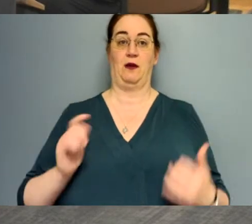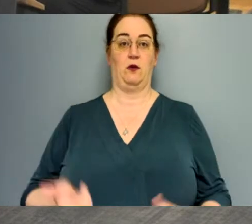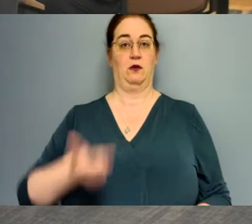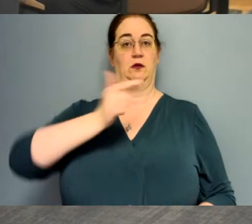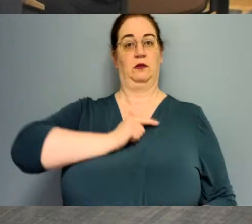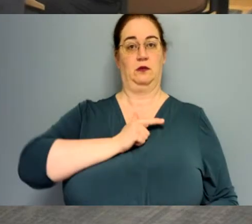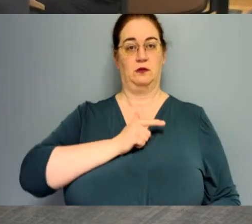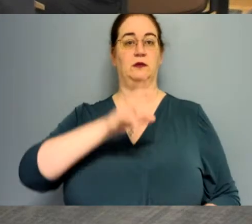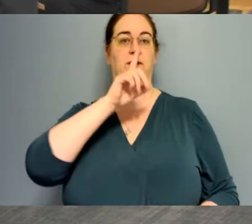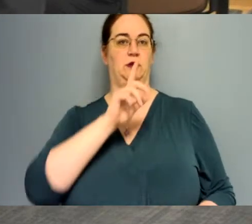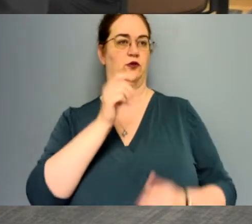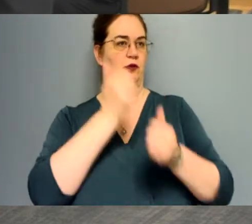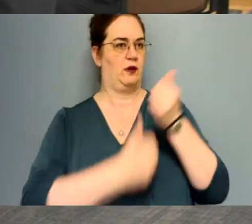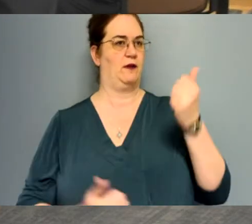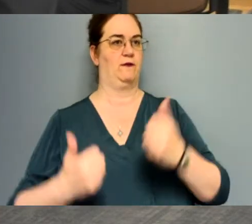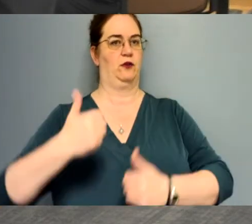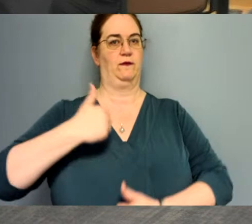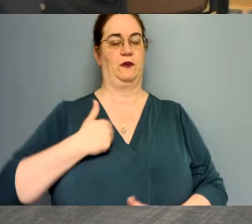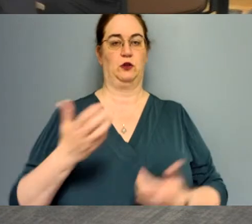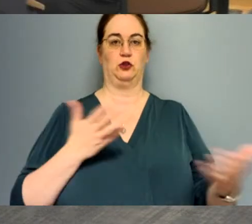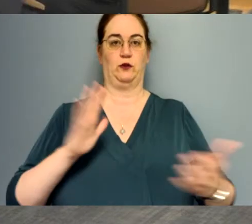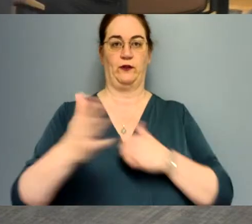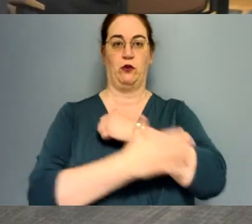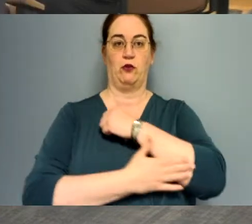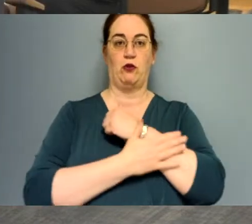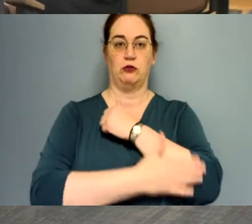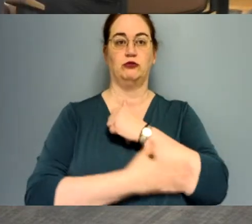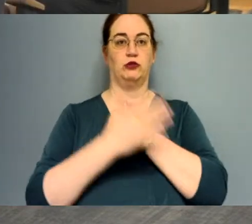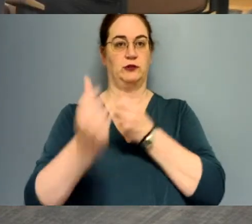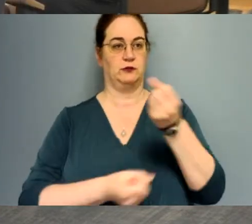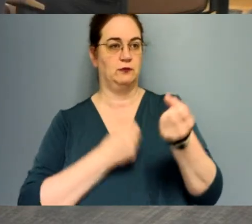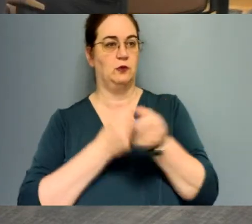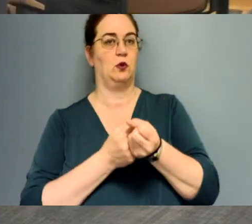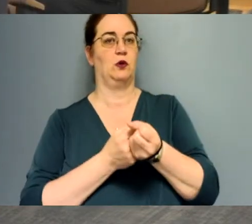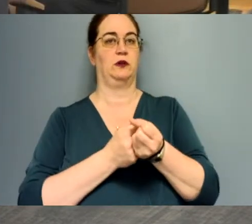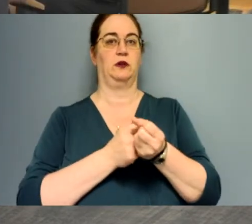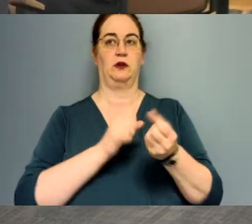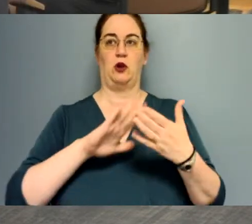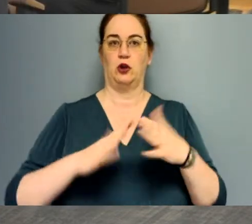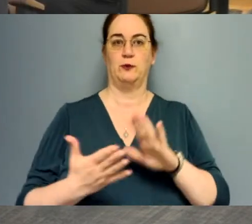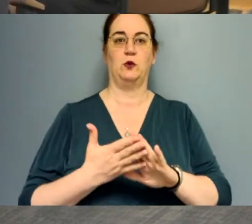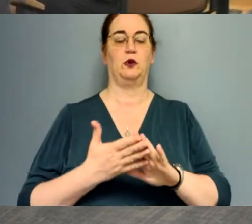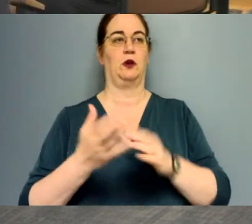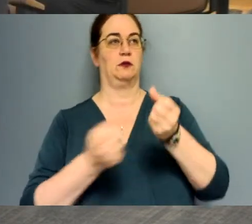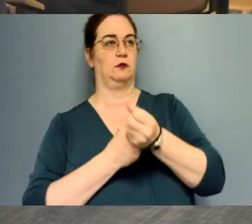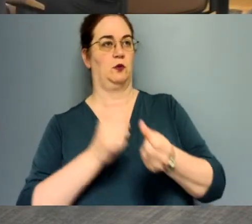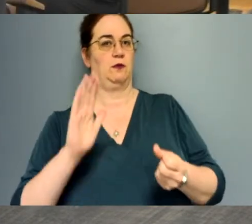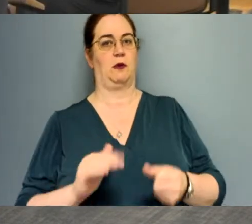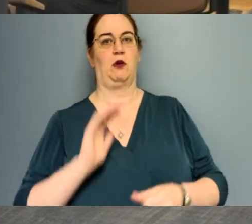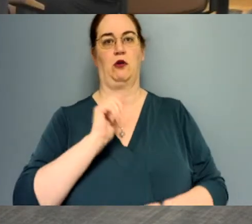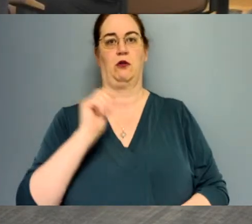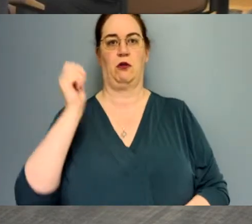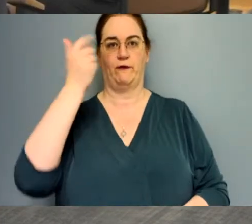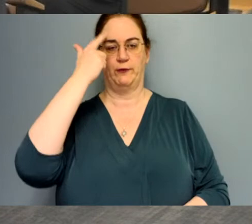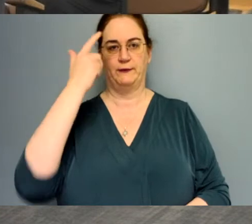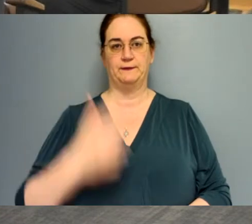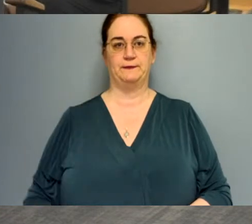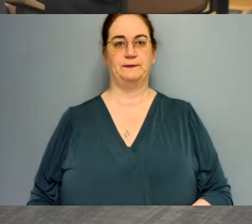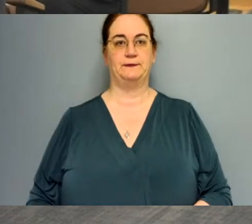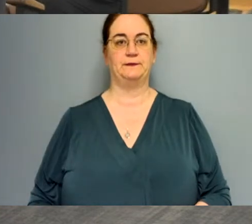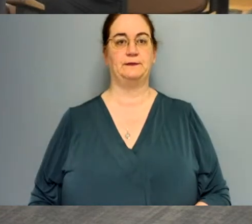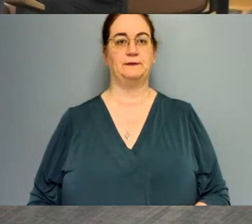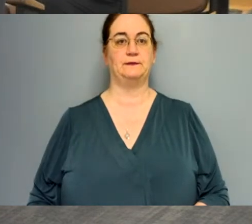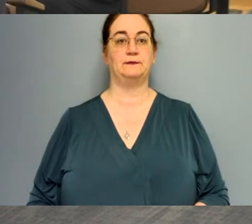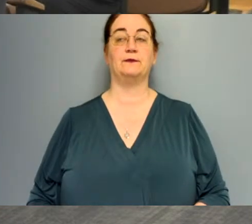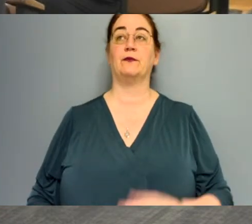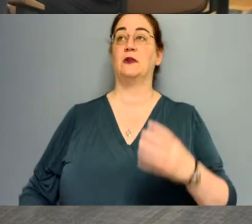to make sure that every veteran who served their country is supported in our community and by our government. In addition to lighting